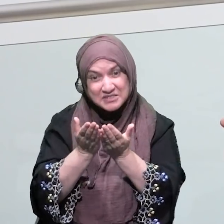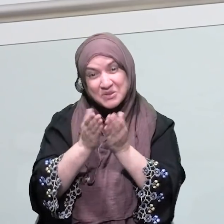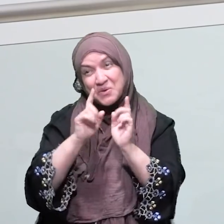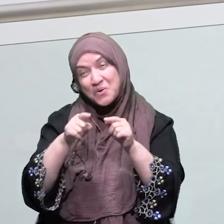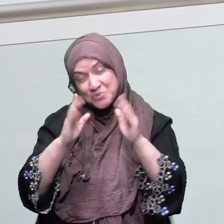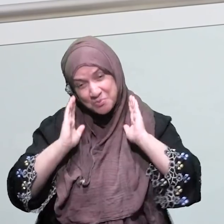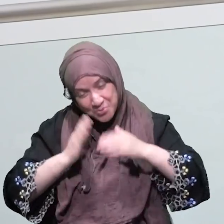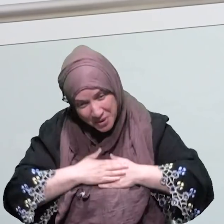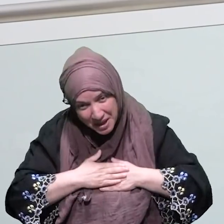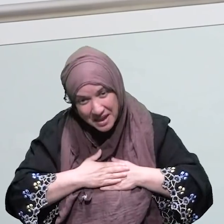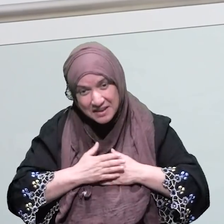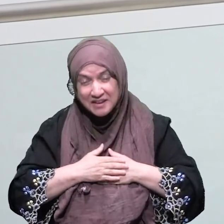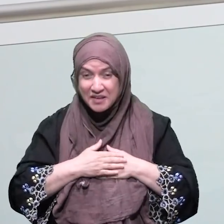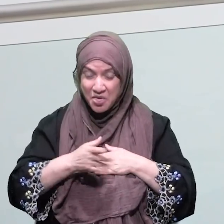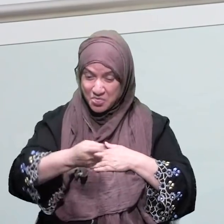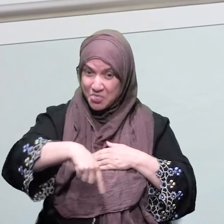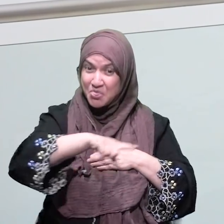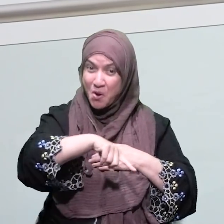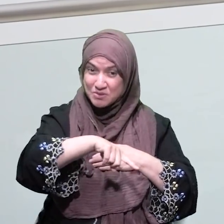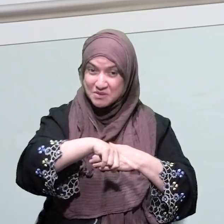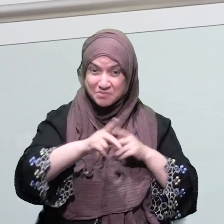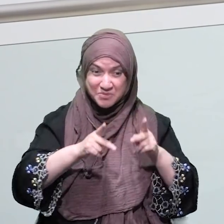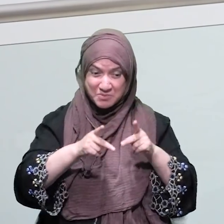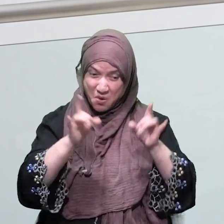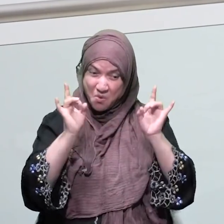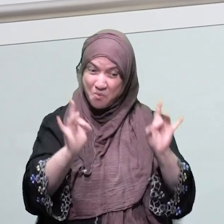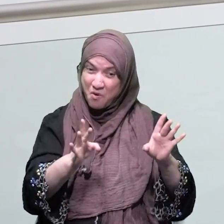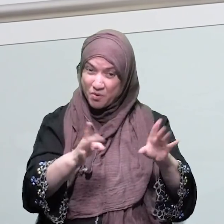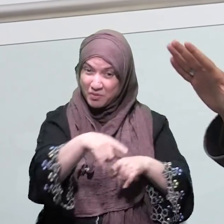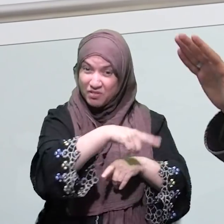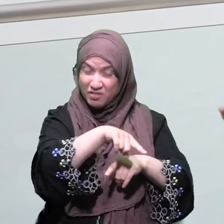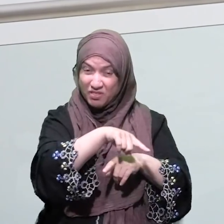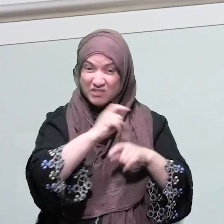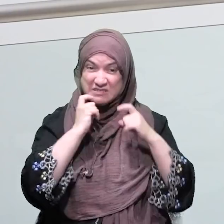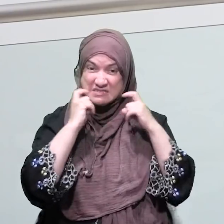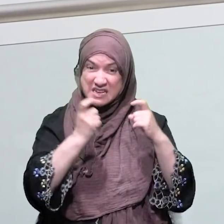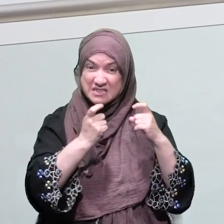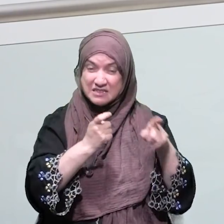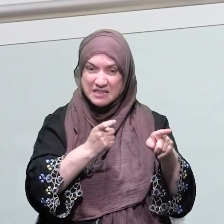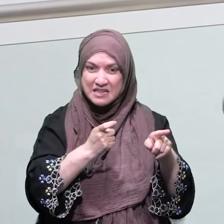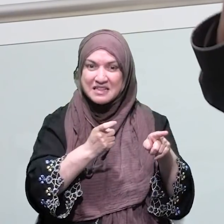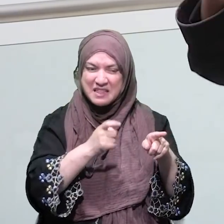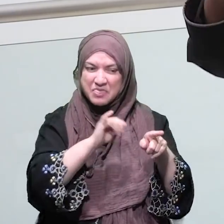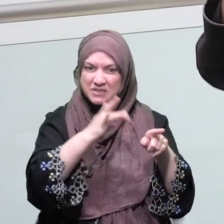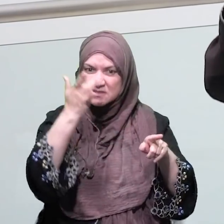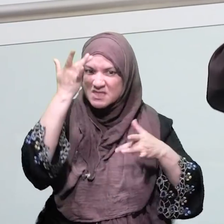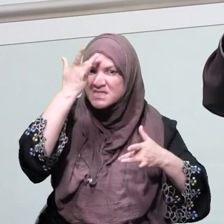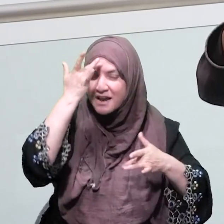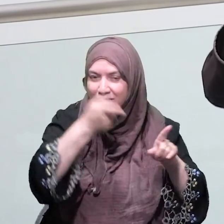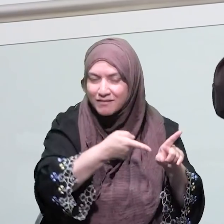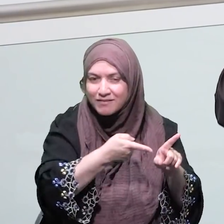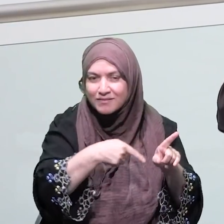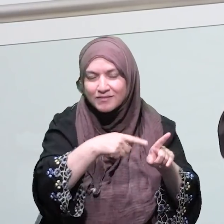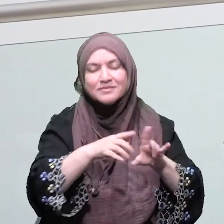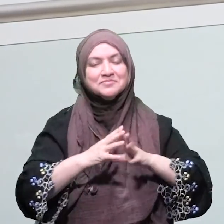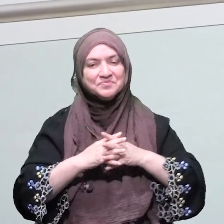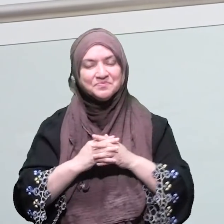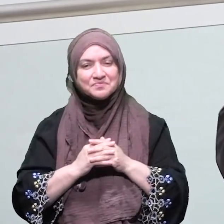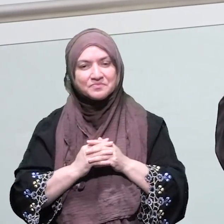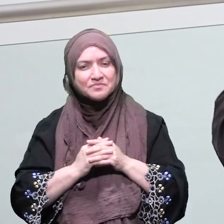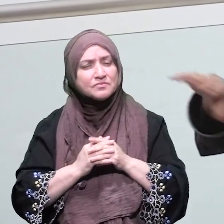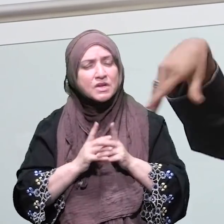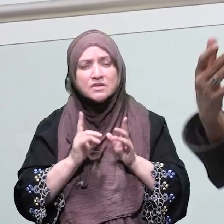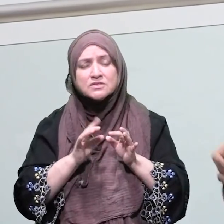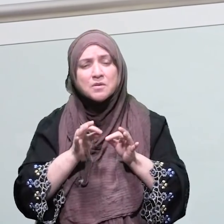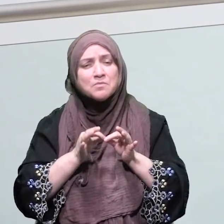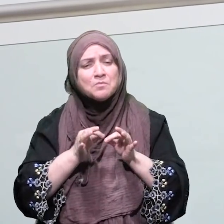little bit better, but alhamdulillah, at least I'm doing something. I'm kind of doing this obligation, so I can put off fulfilling it later on.